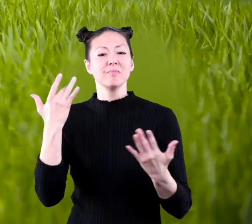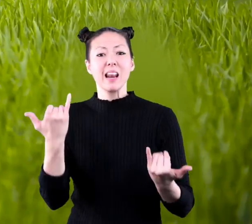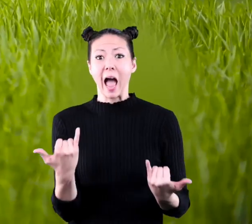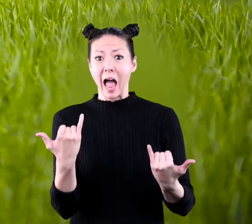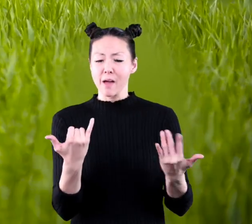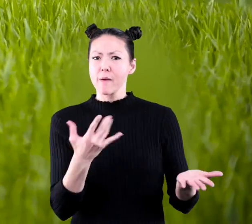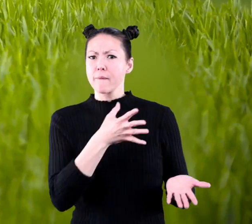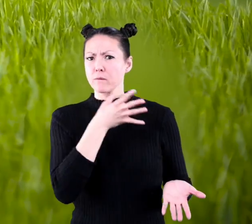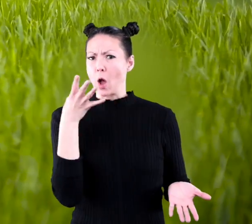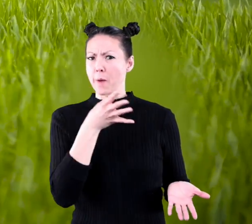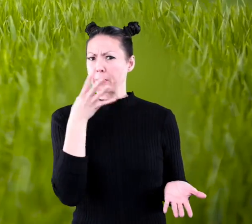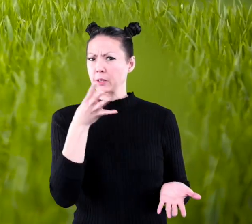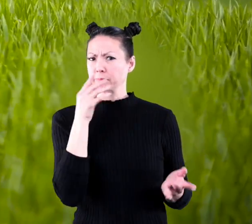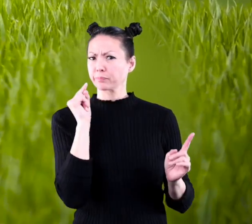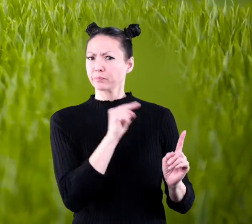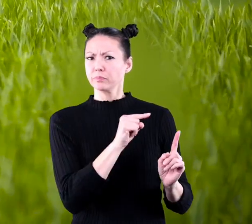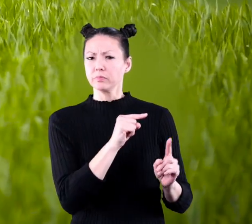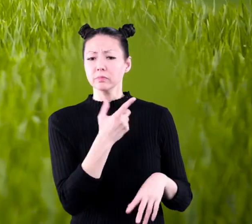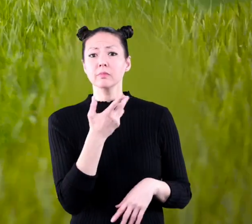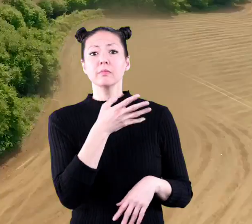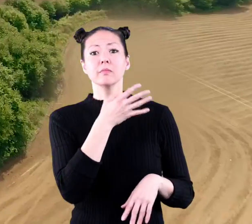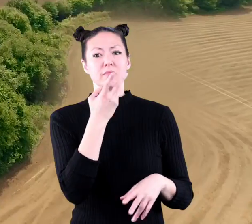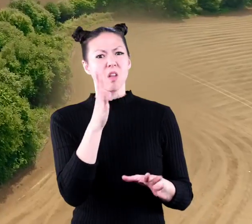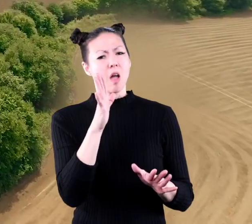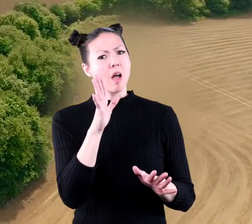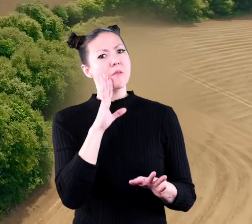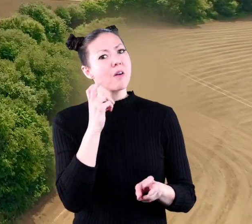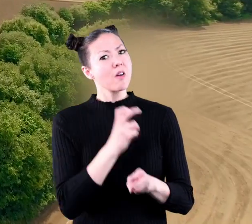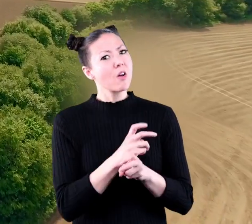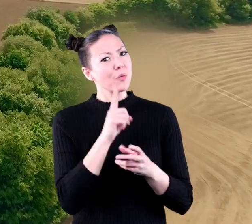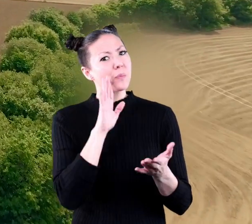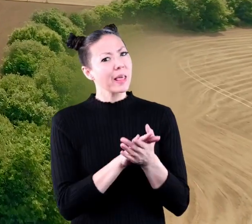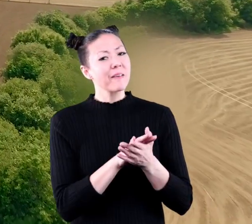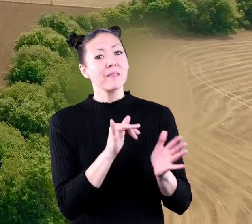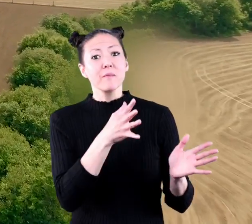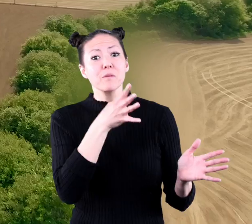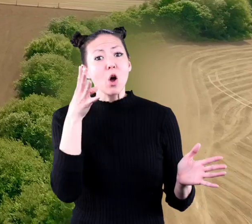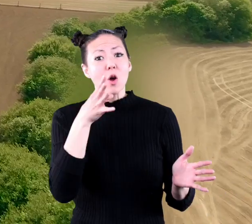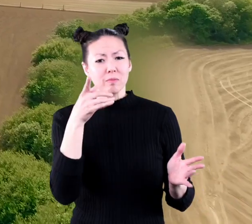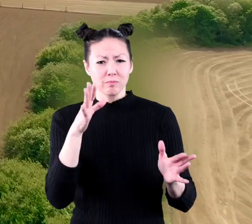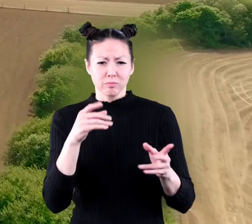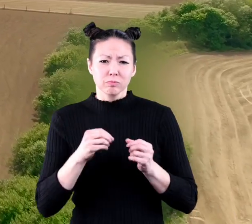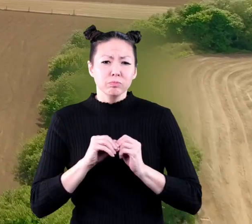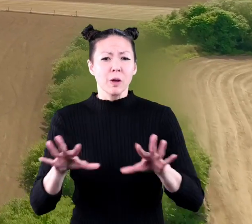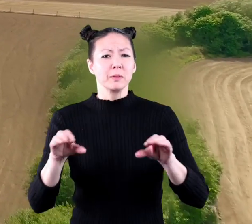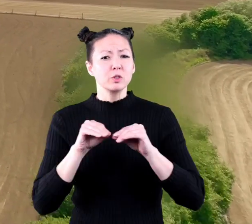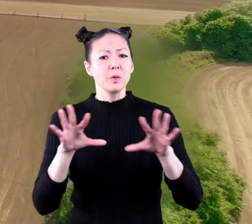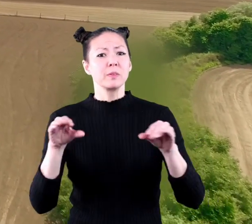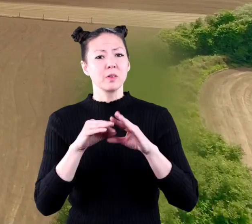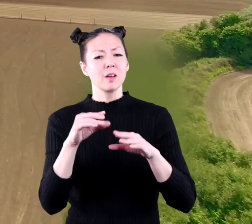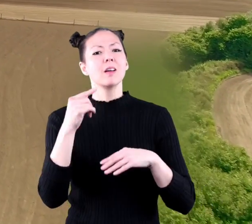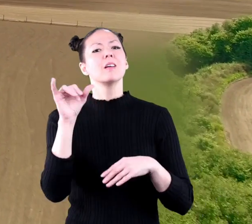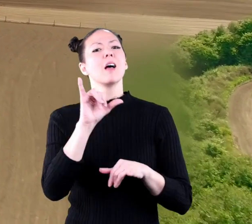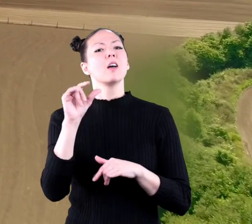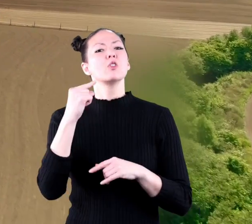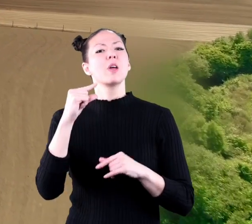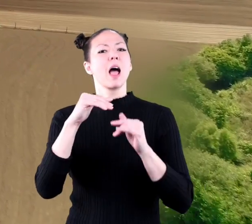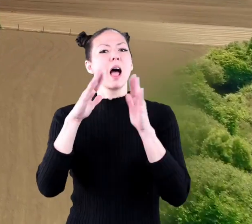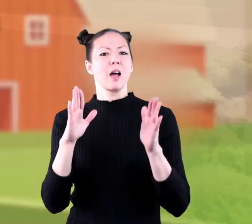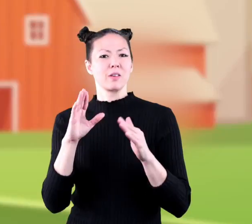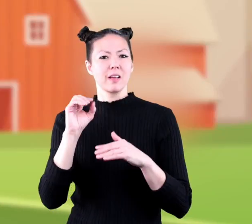Next is farming. It may be hard to believe, but farming also contributes to the greenhouse effect.